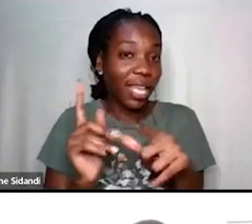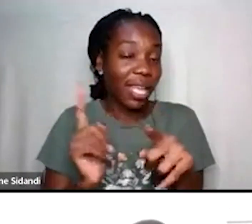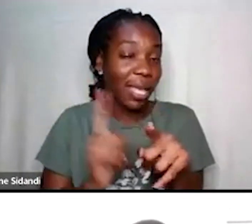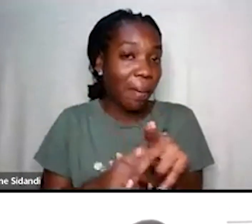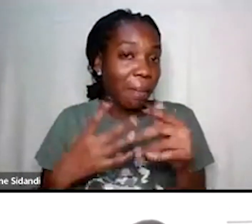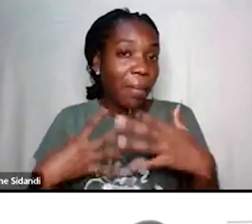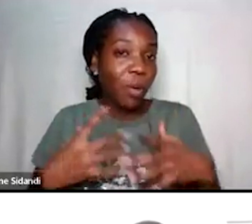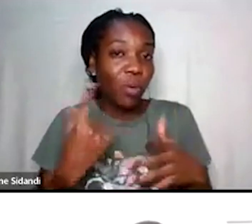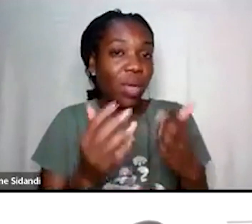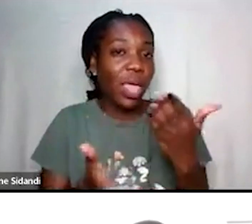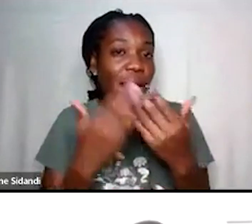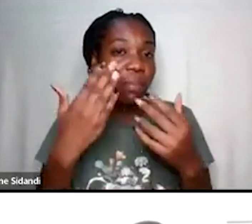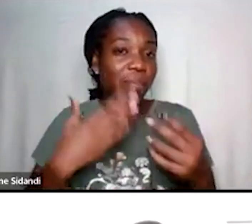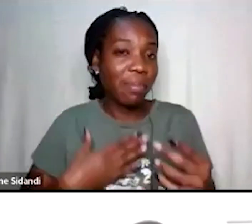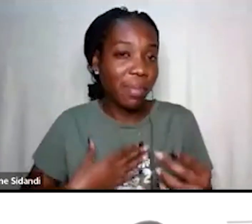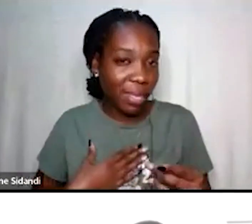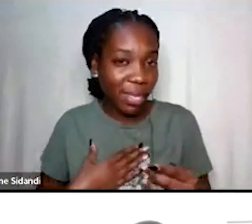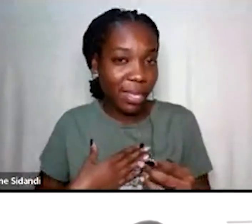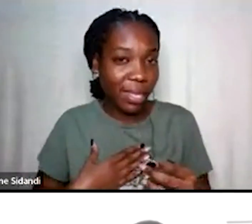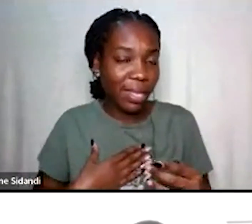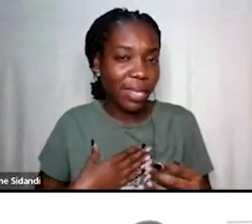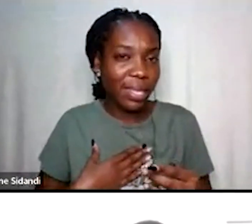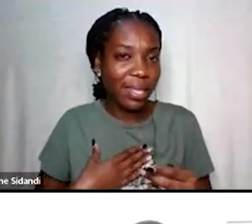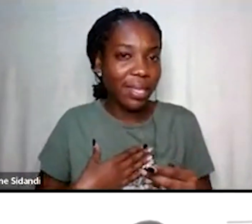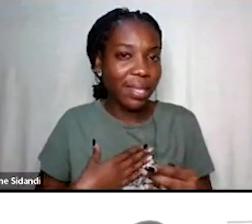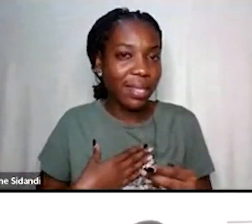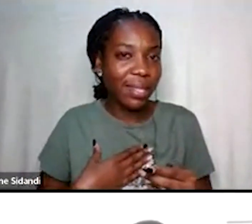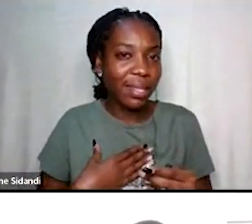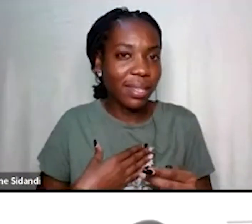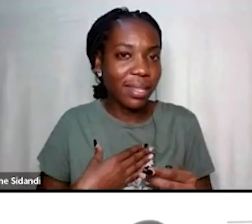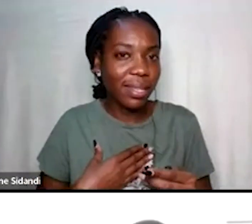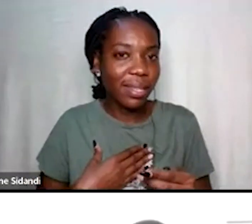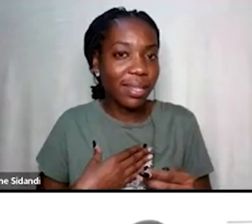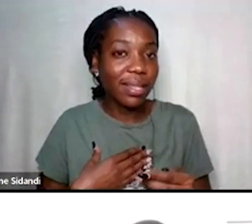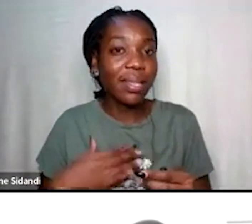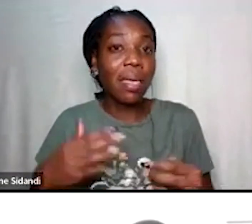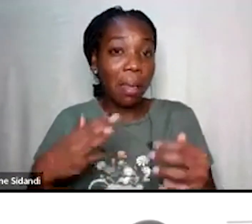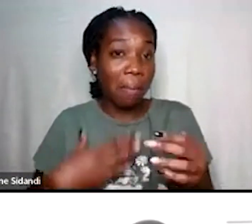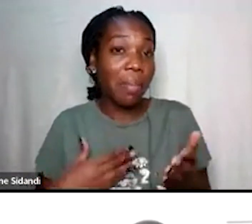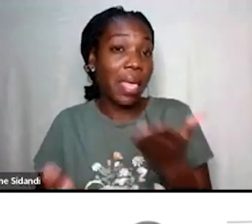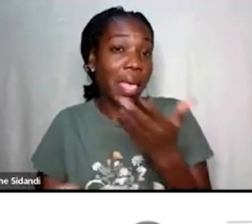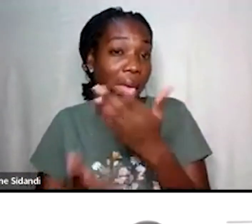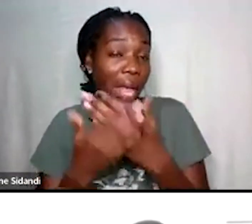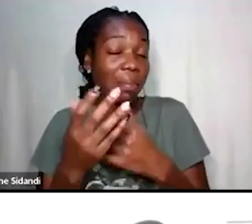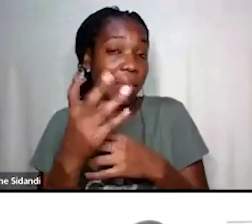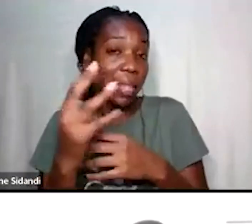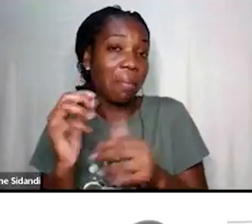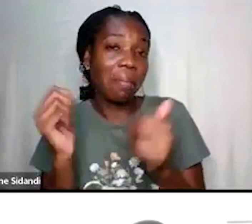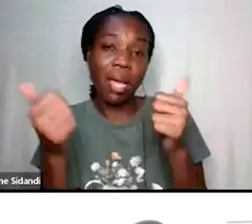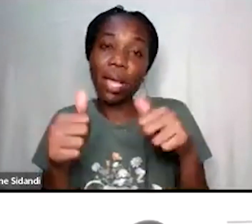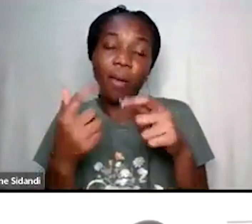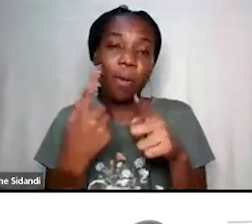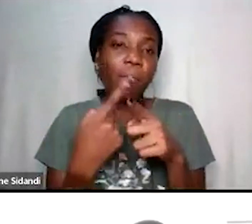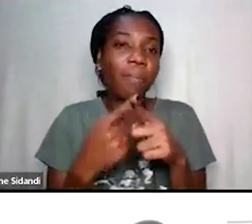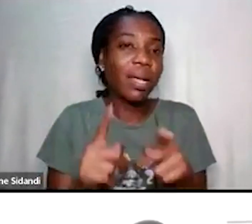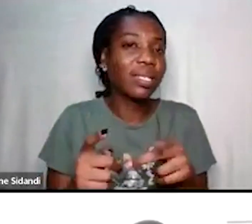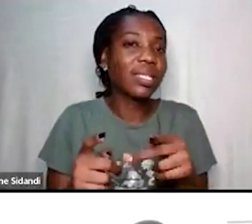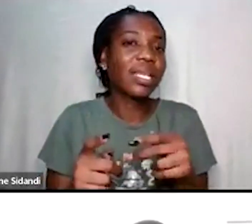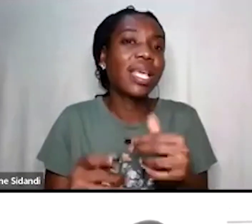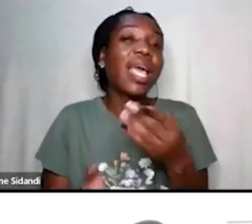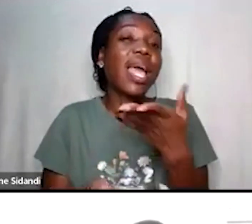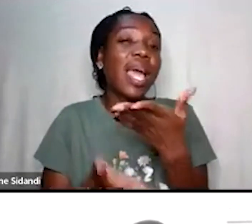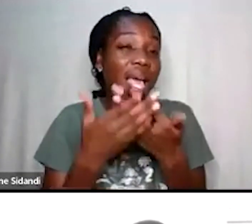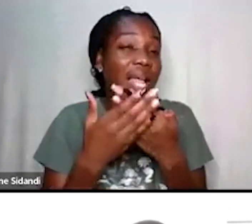me have not necessarily, I've not been able to help them, but the help they have given